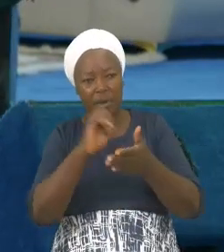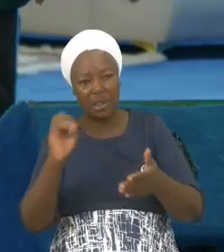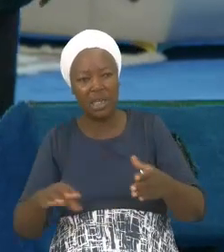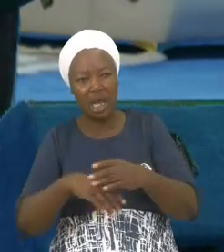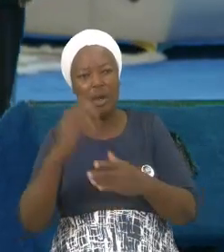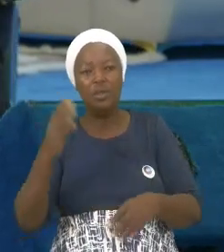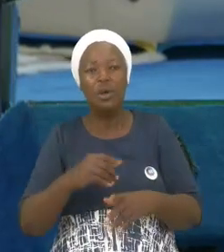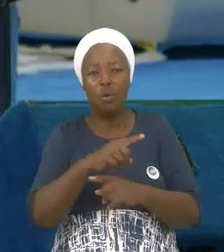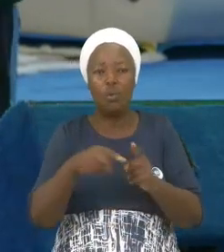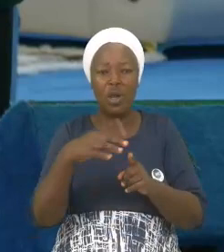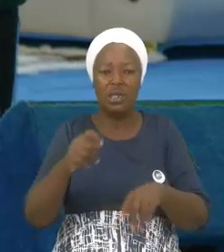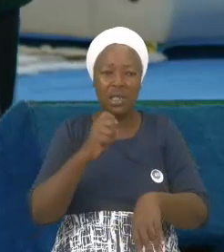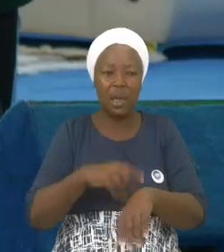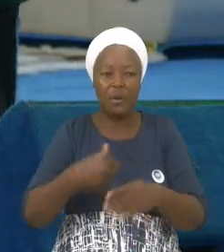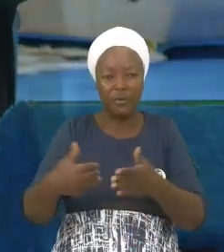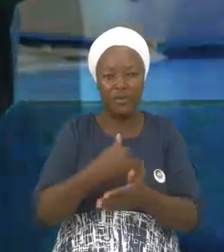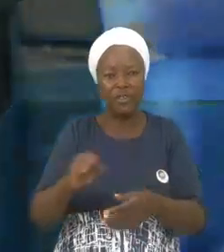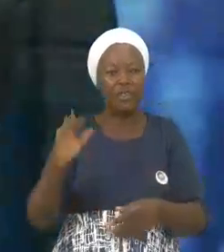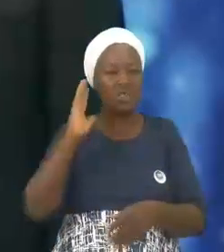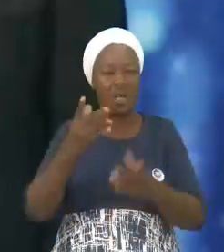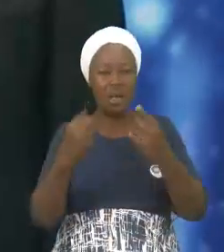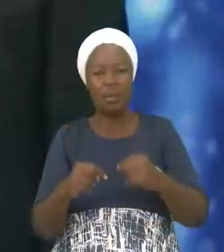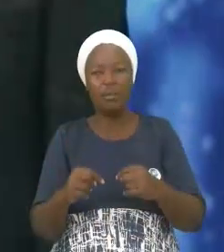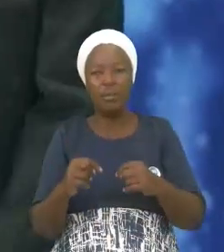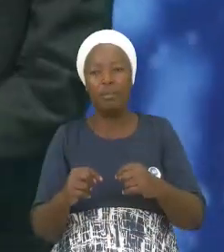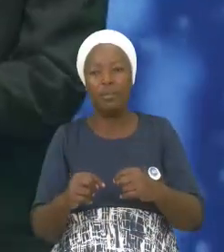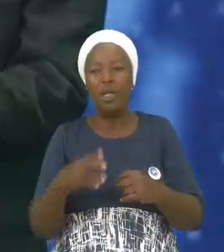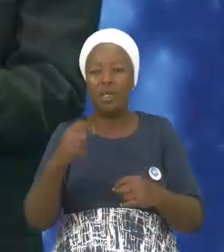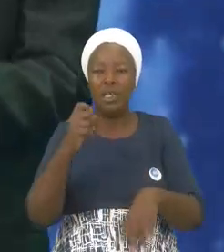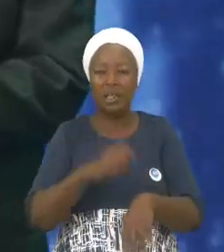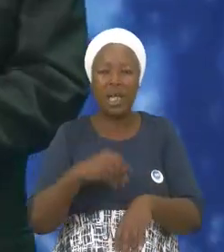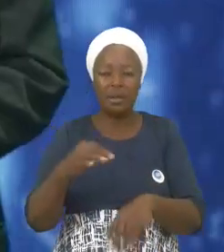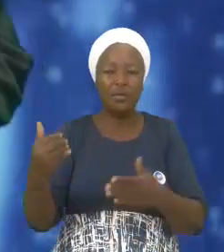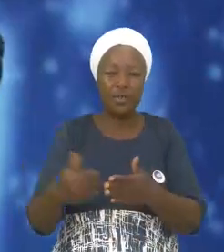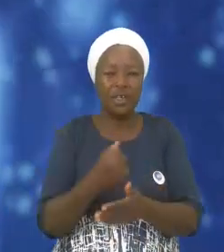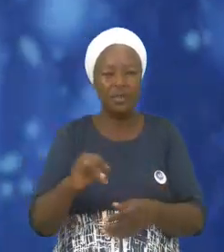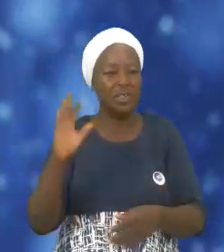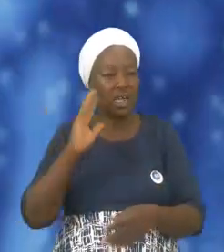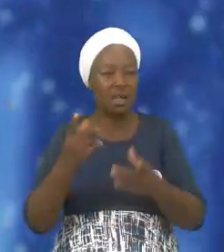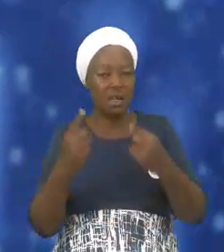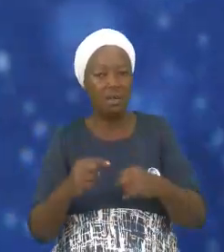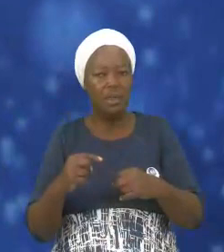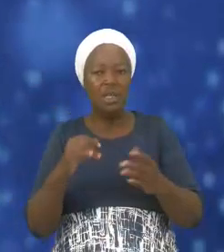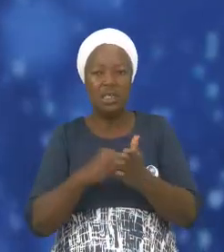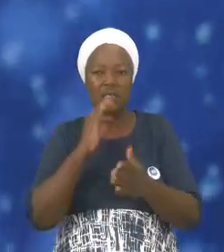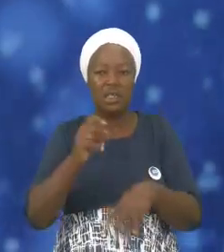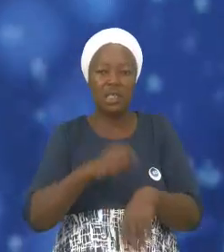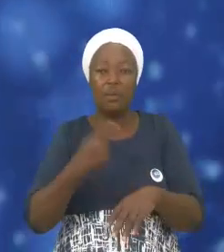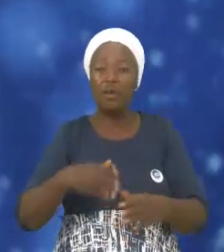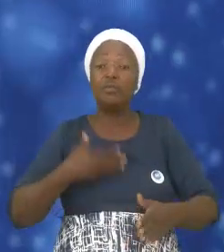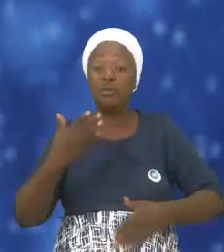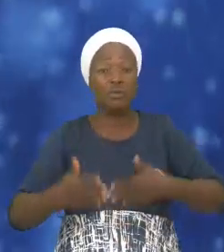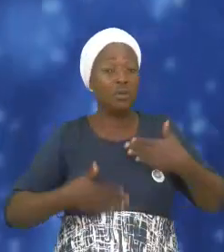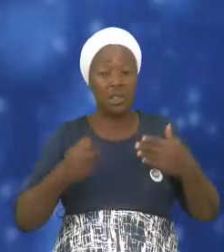the times of refreshing shall come. The times of refreshing shall come. It's the time of joy. It's the time